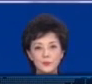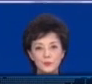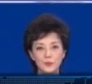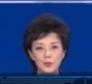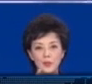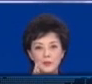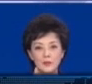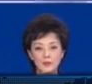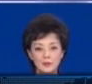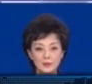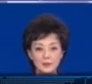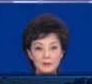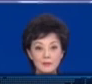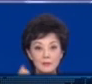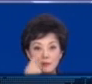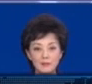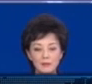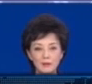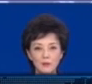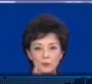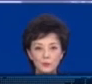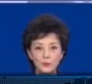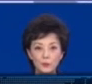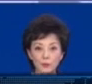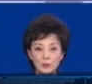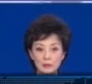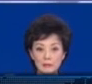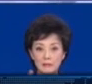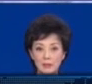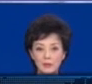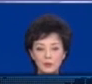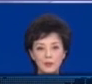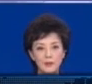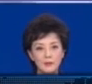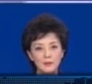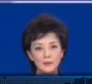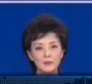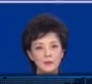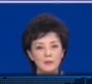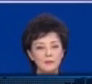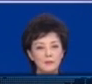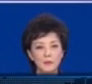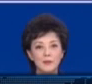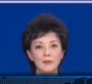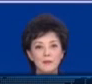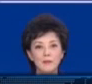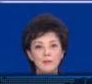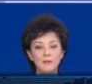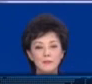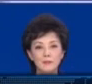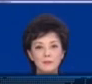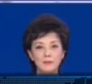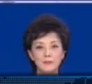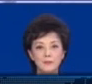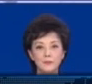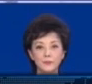The reason why we are taking a unified guidance and the leadership is because that in China we have 1.4 billion people. If there is an outbreak,